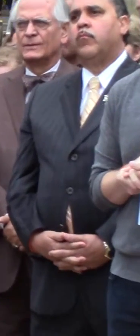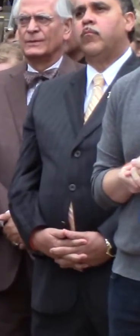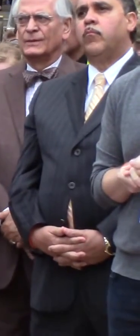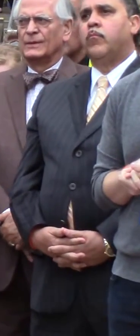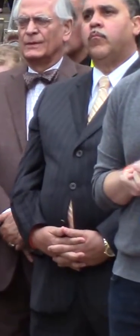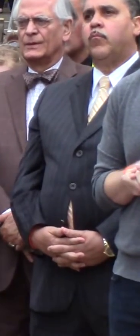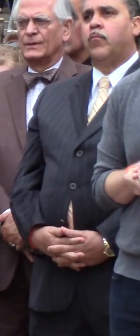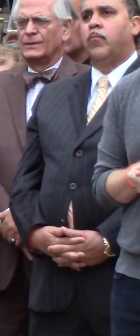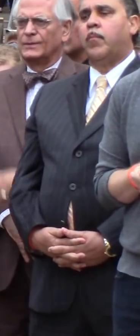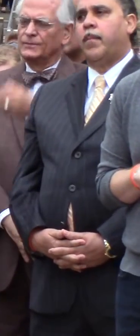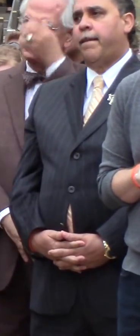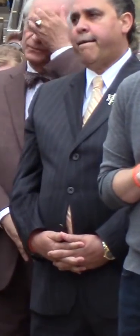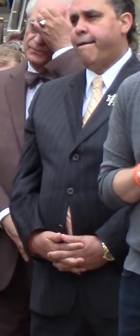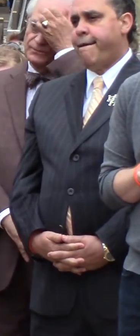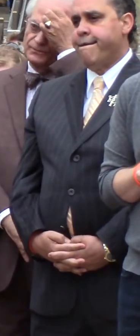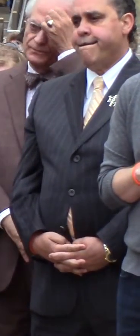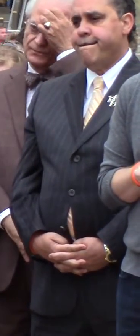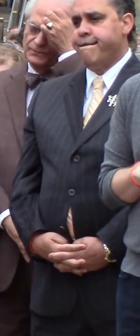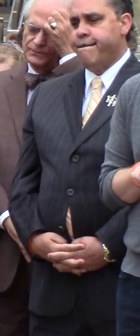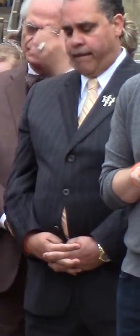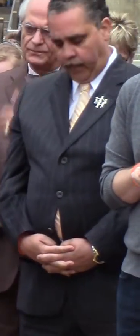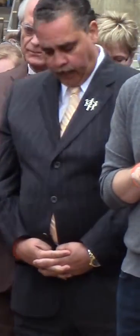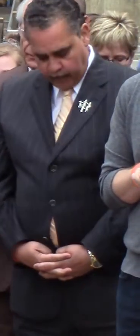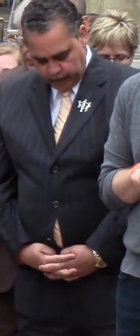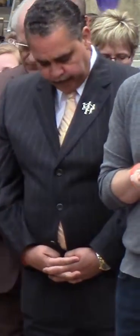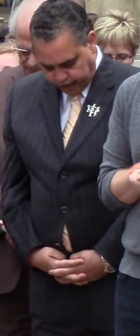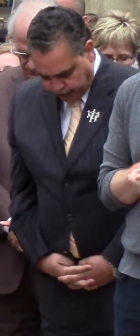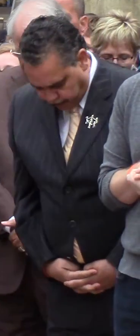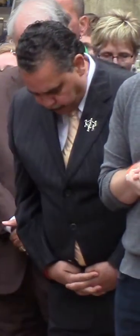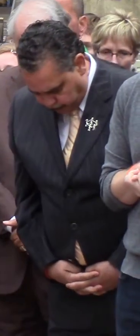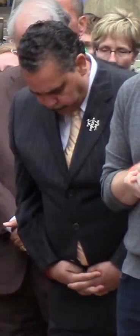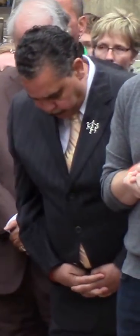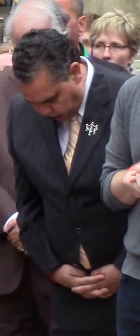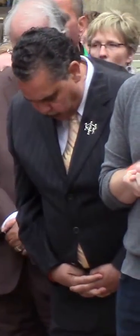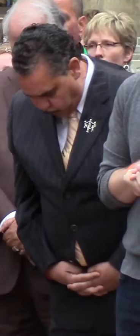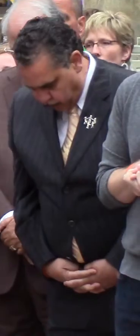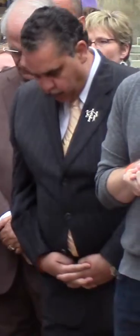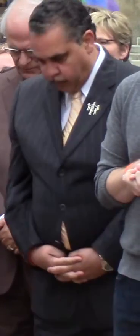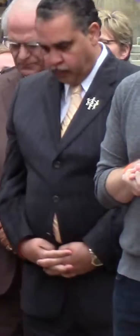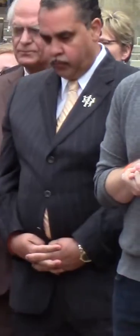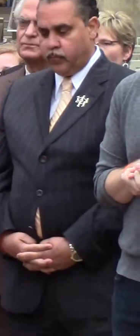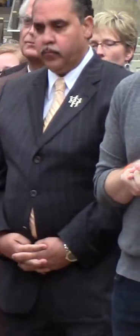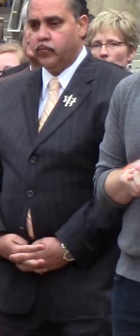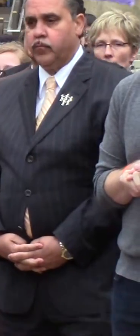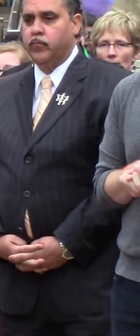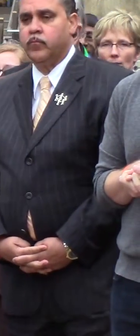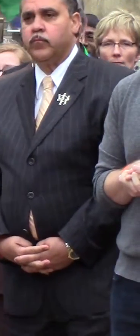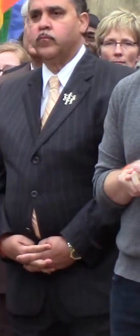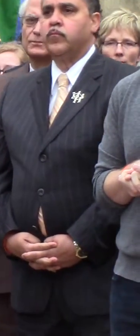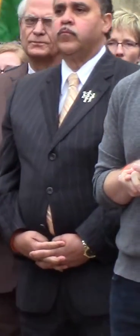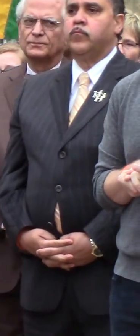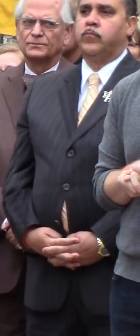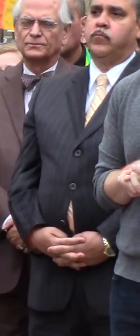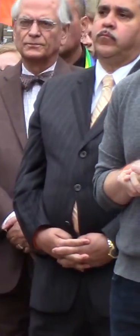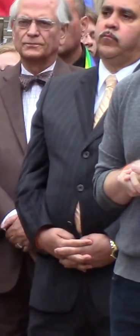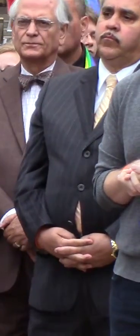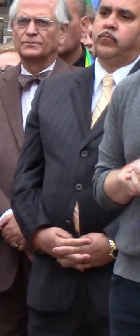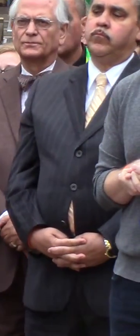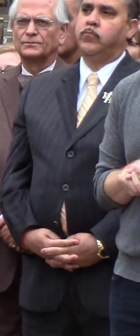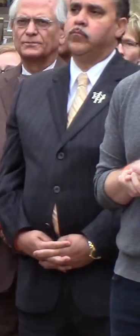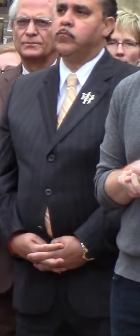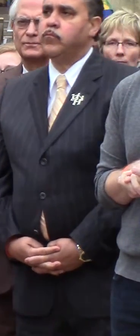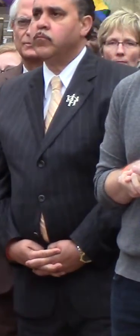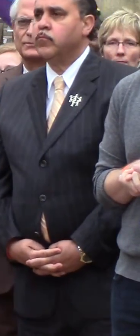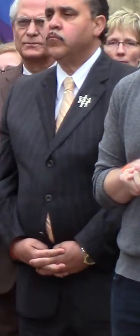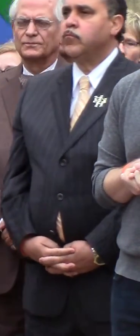We must not declare war on an entire religion. We must stand up to violence and hate carried out in the name of